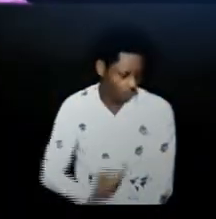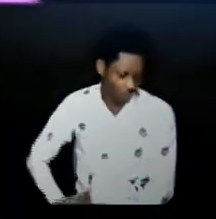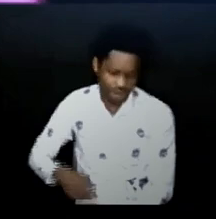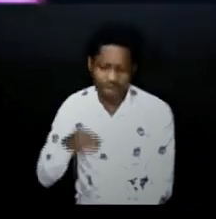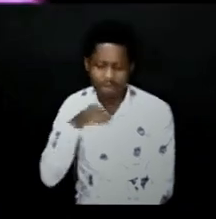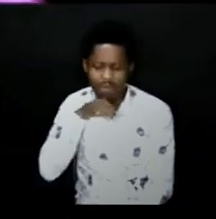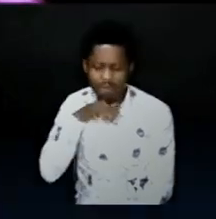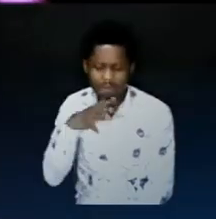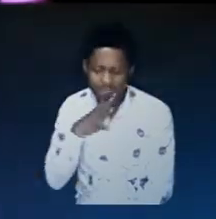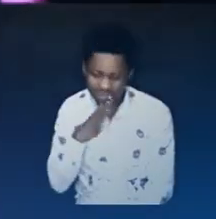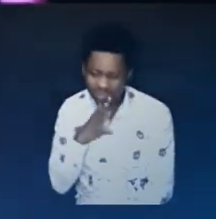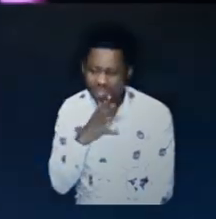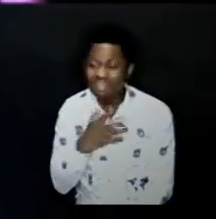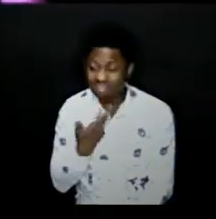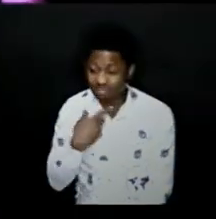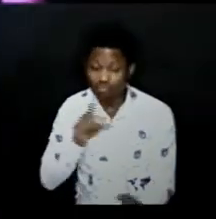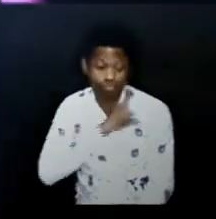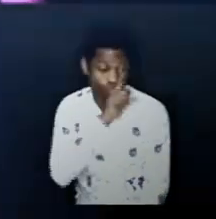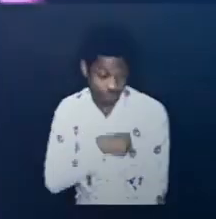mothers.